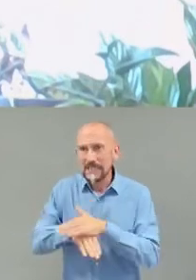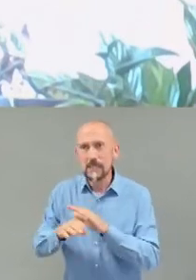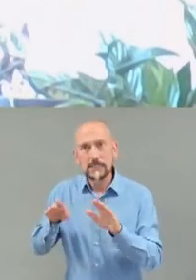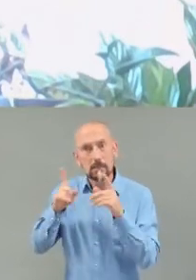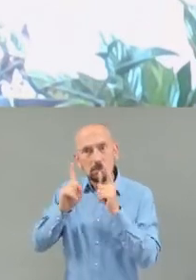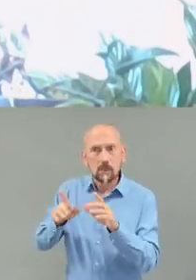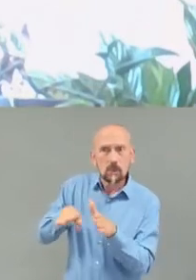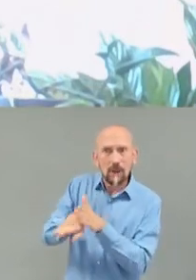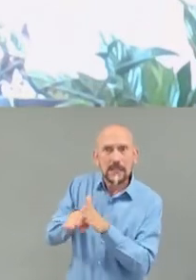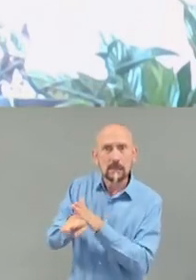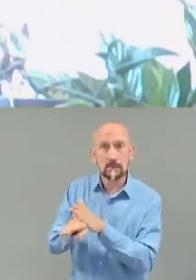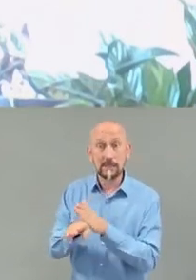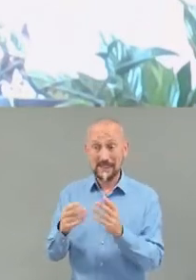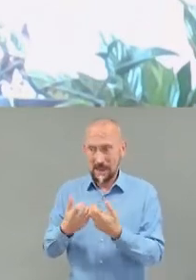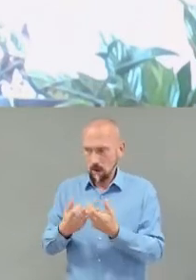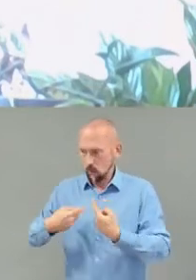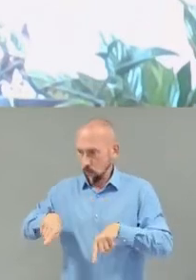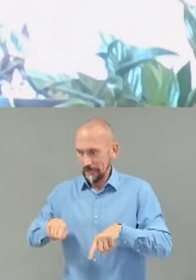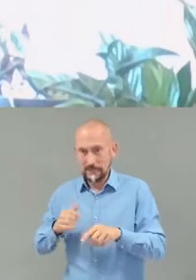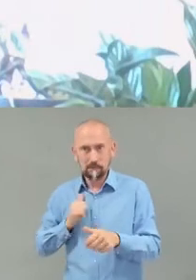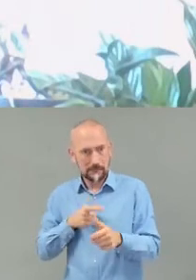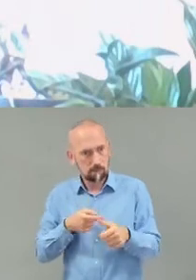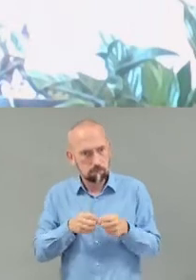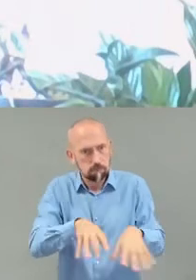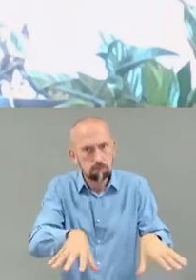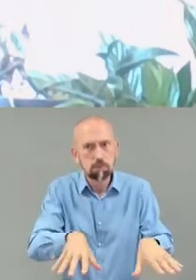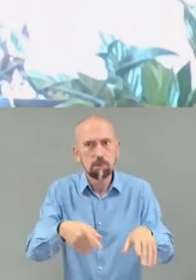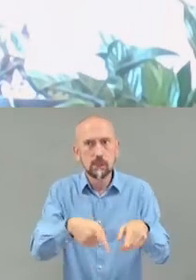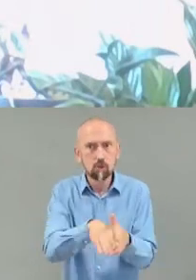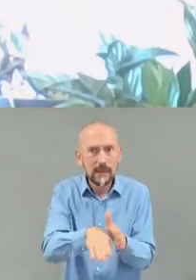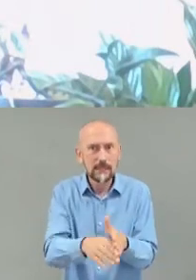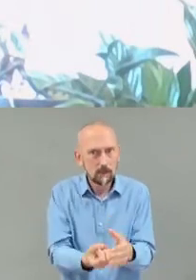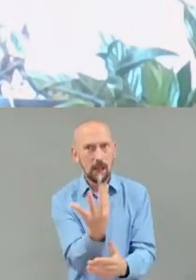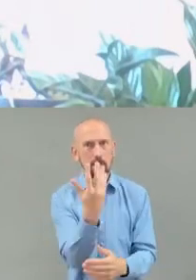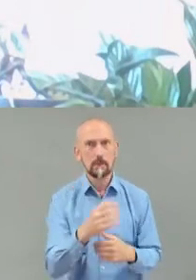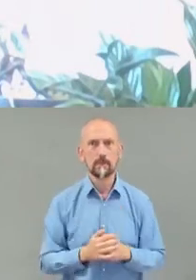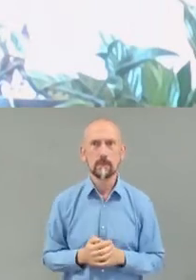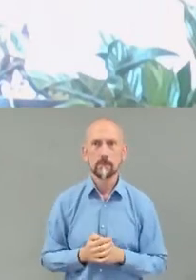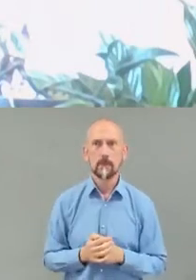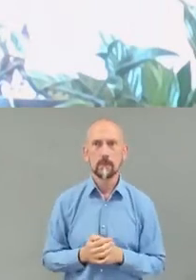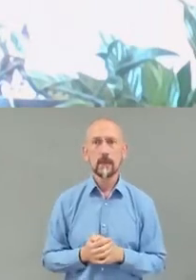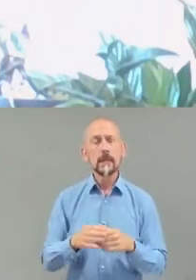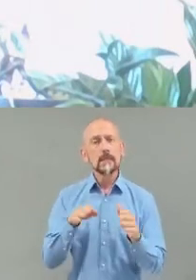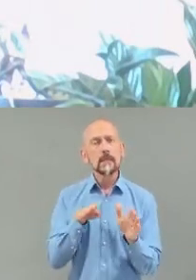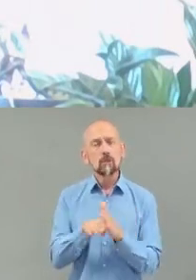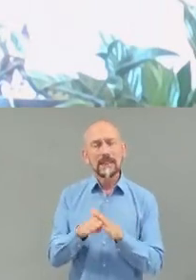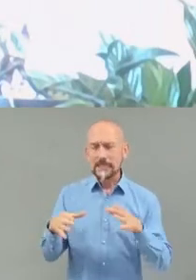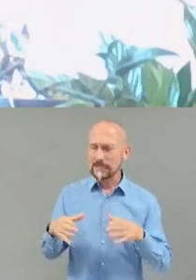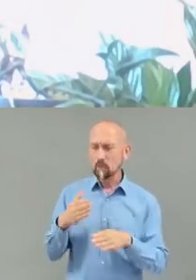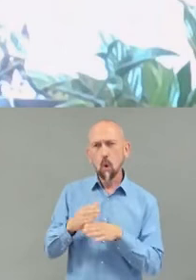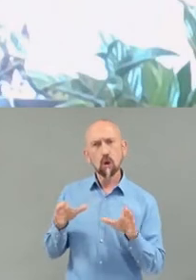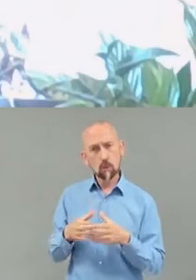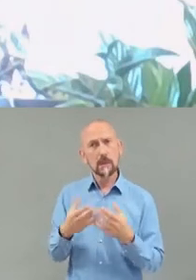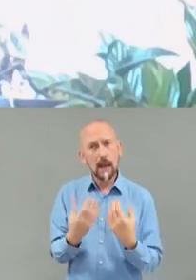These training team work groups are new and need a lot of commitment and looking after. They often feel on the edge